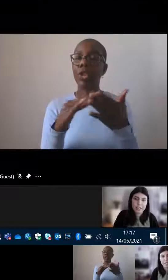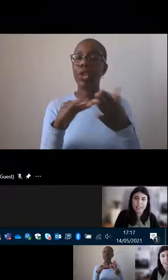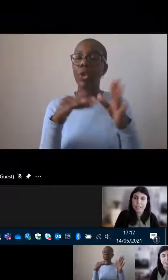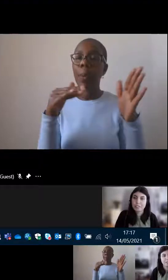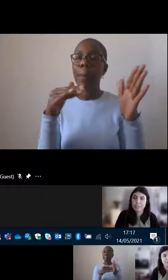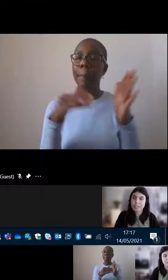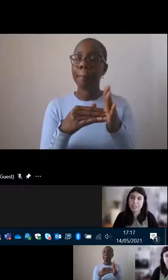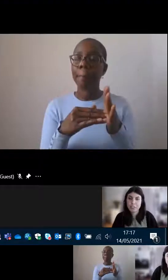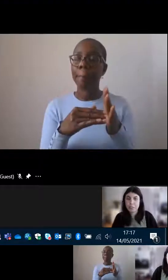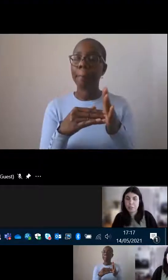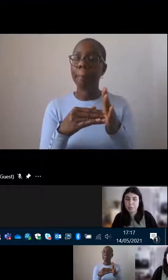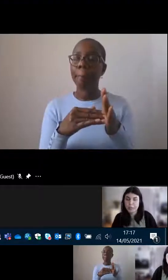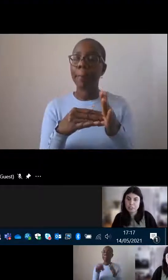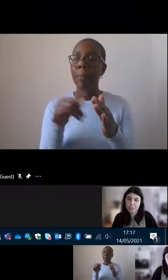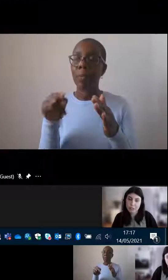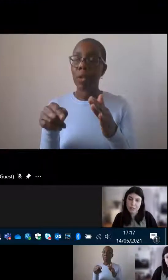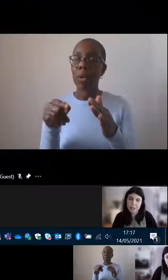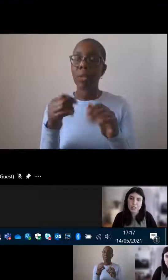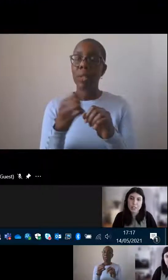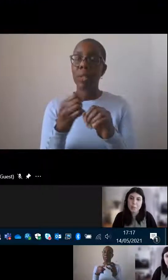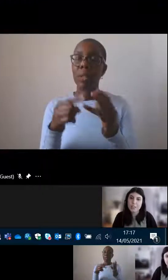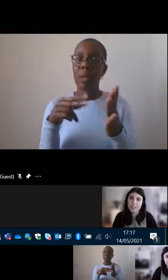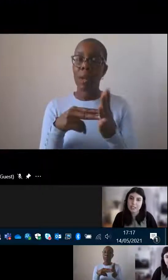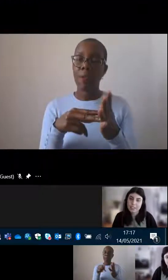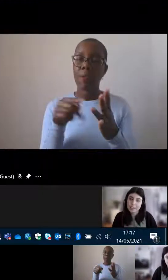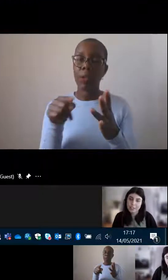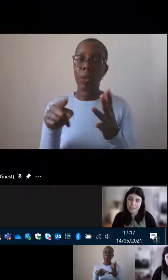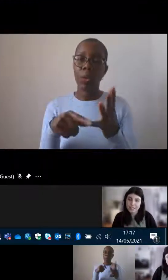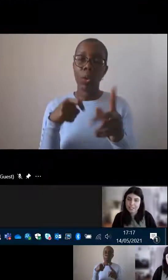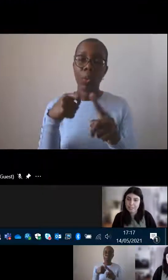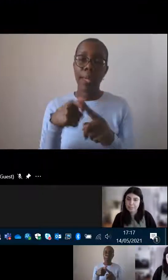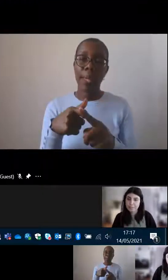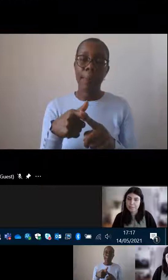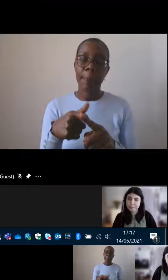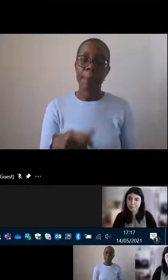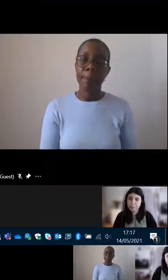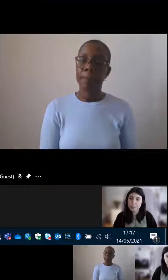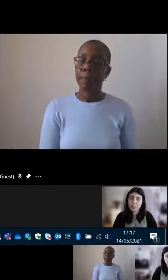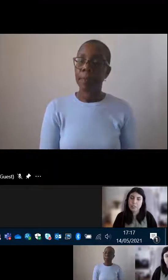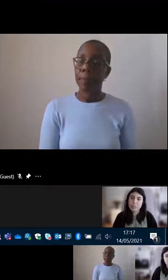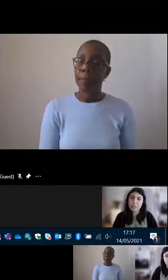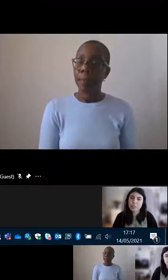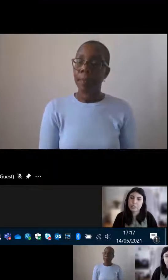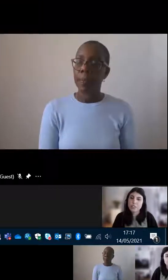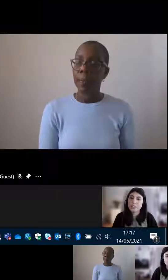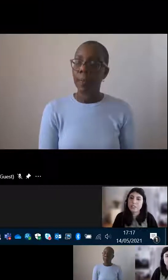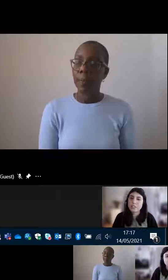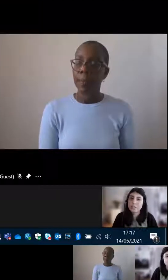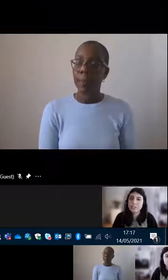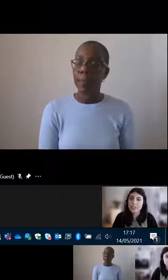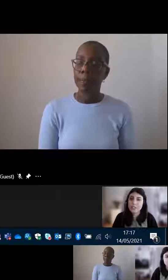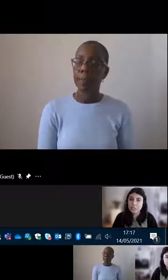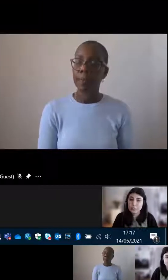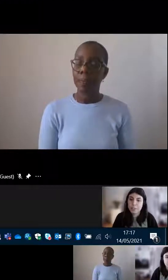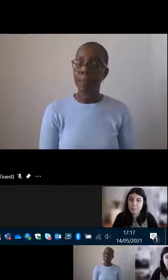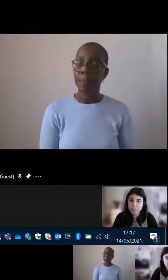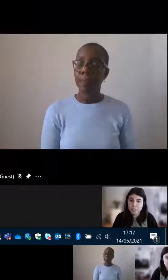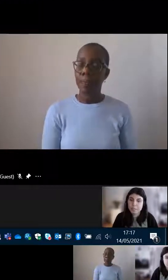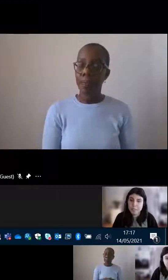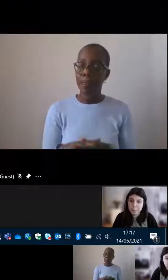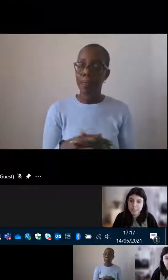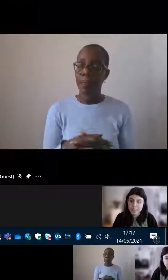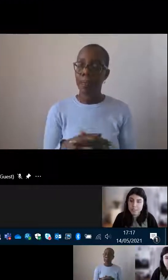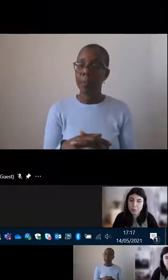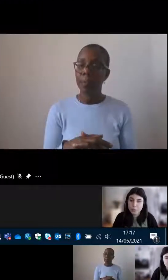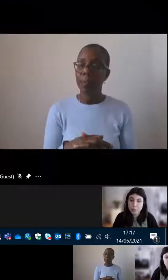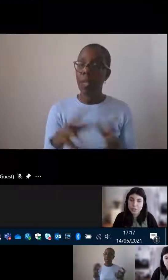newham.gov.uk, and you can find out further information as well if you email that address. Other services offered by